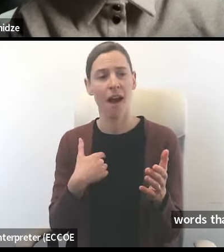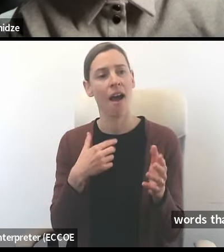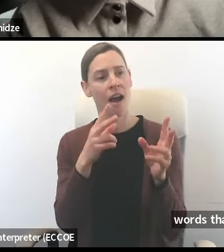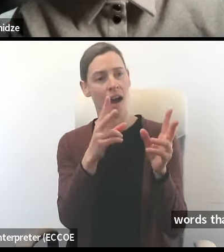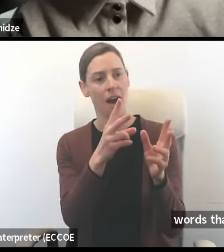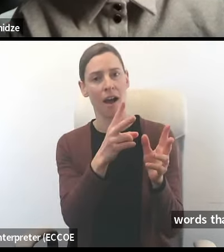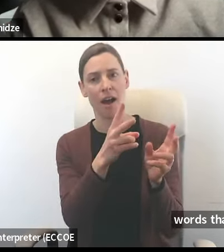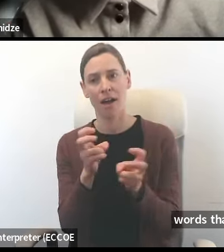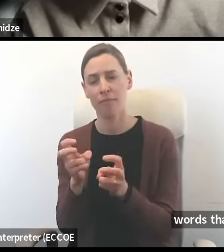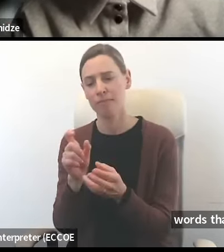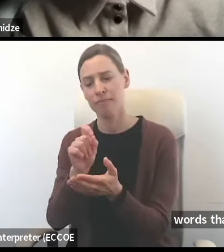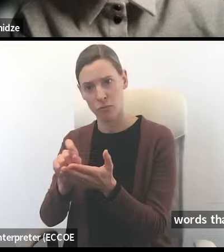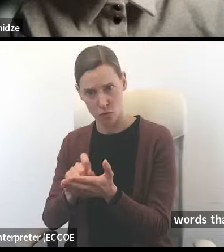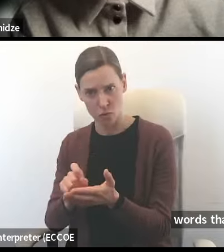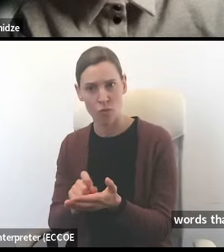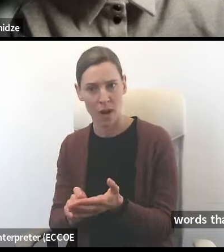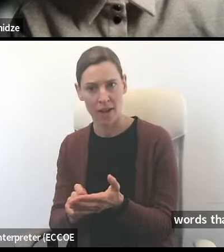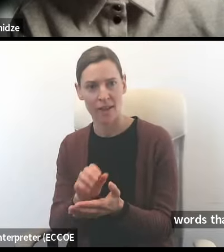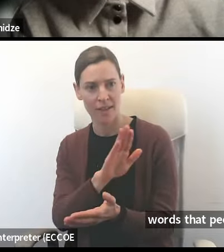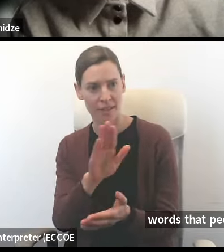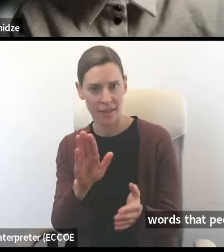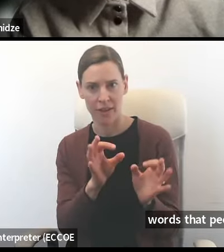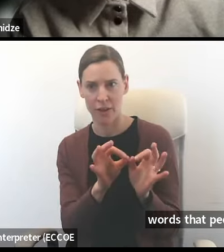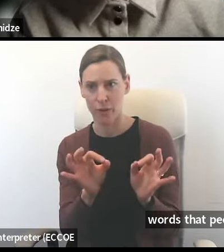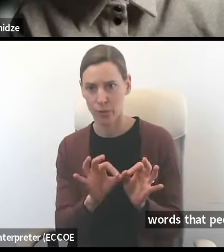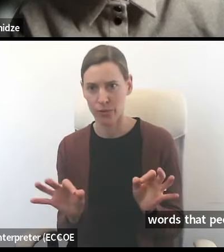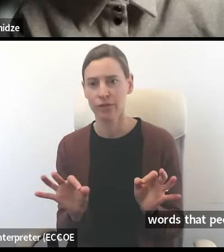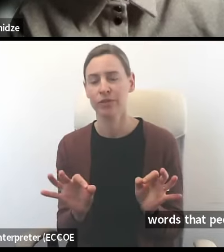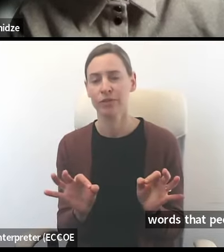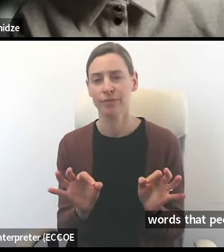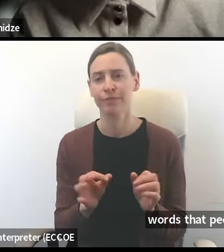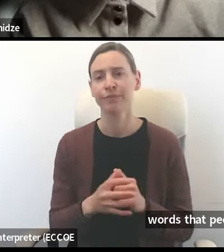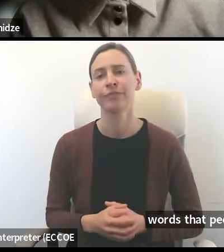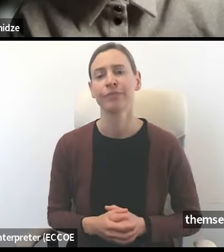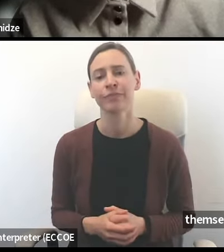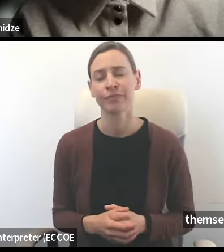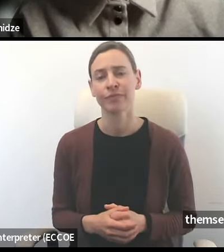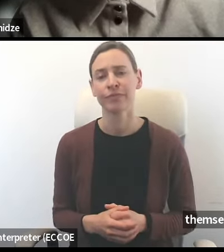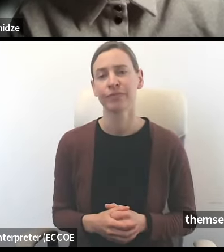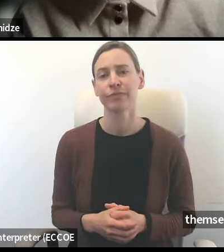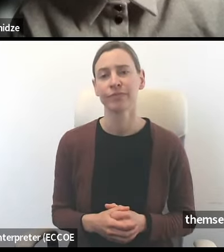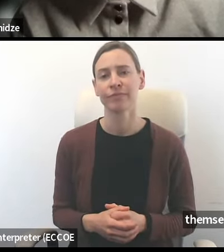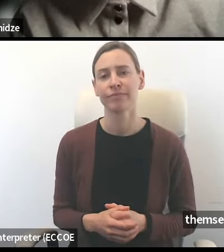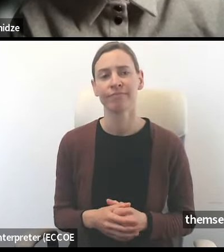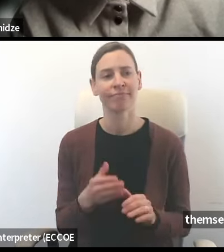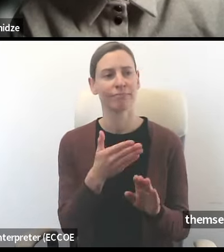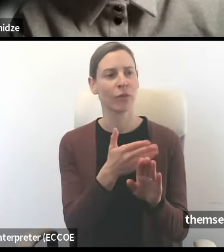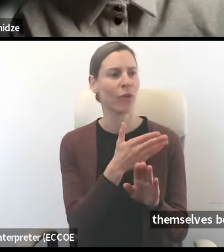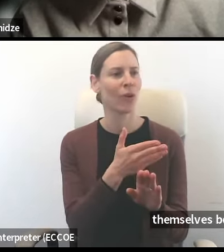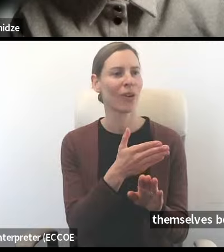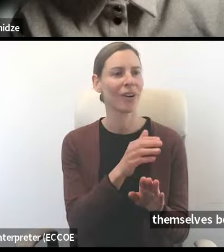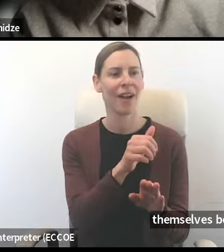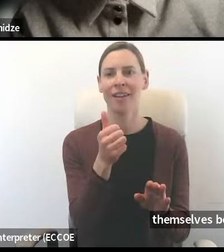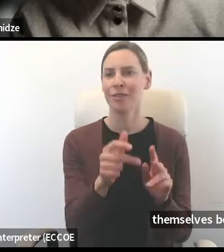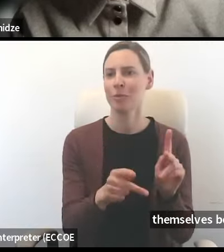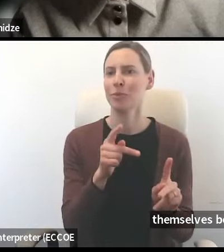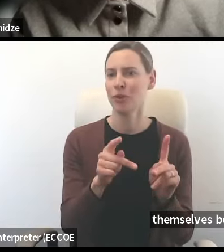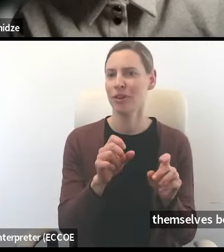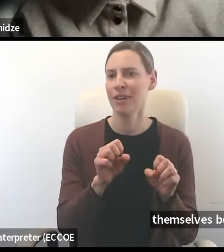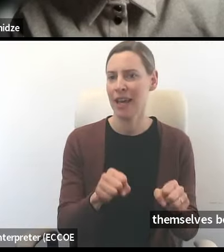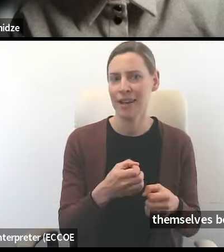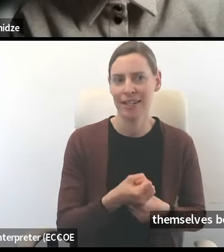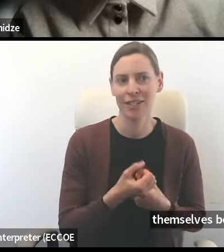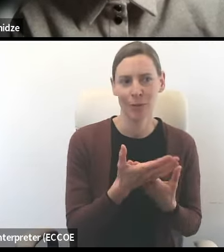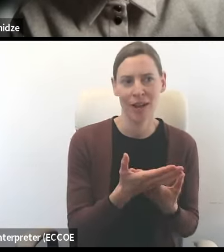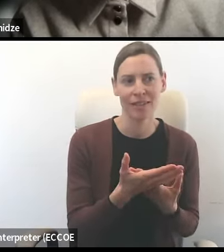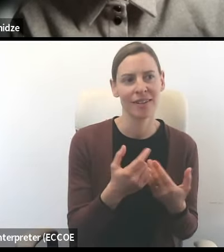for themselves, because before they find their own words for that. And it's